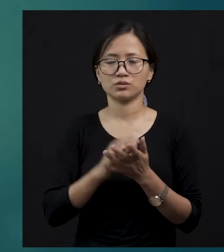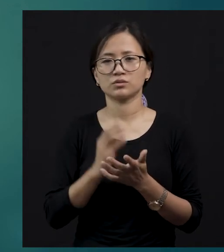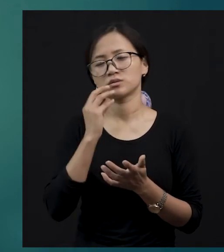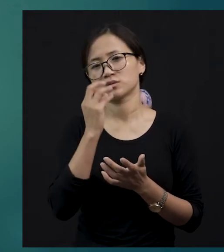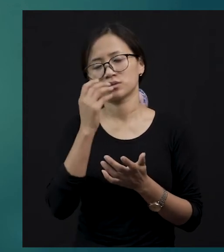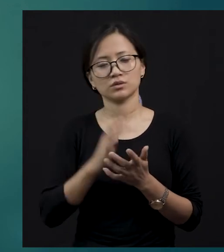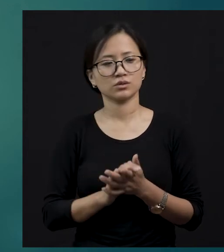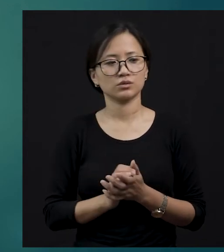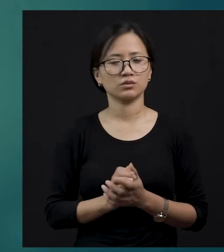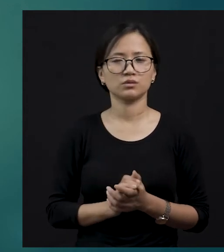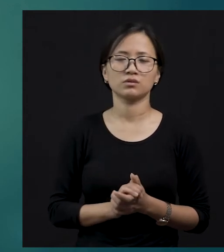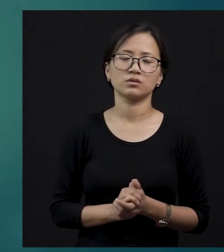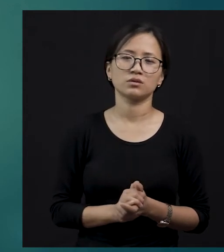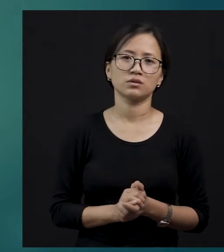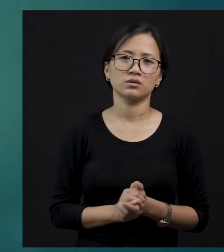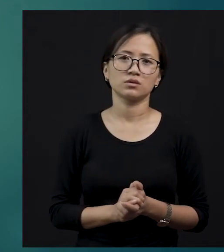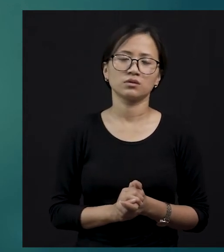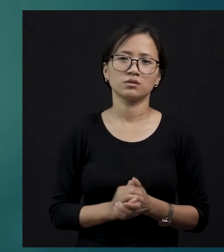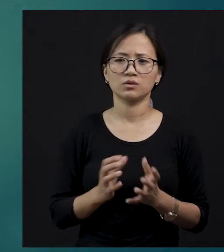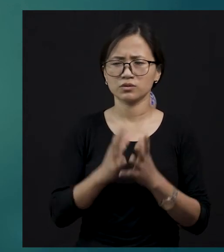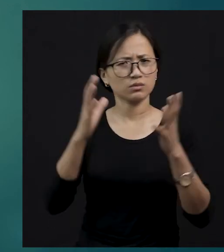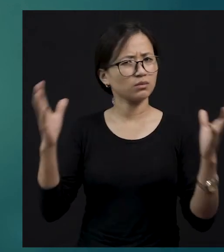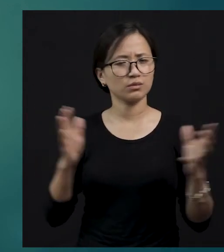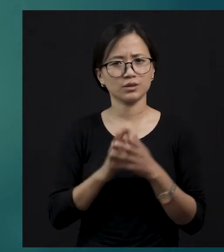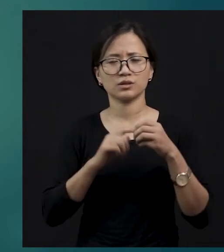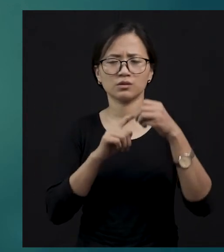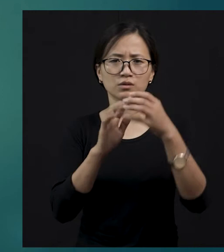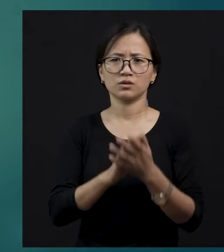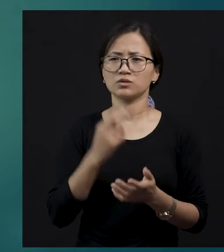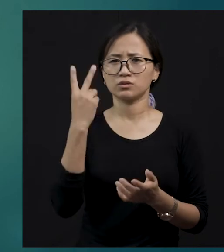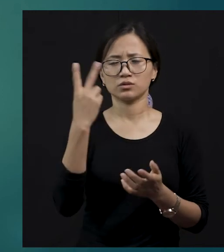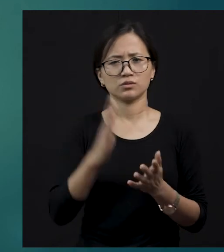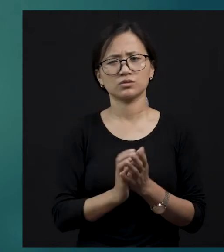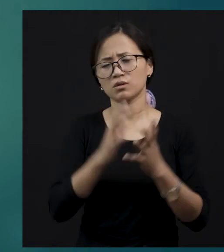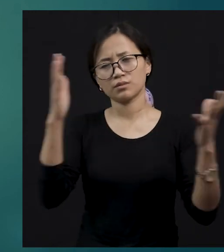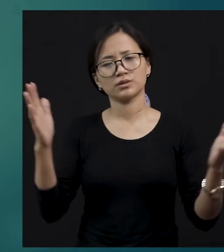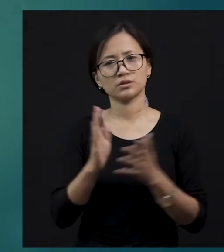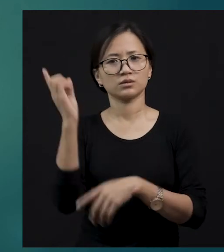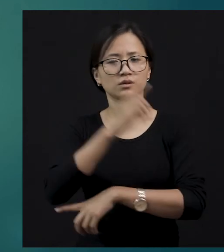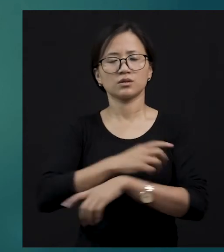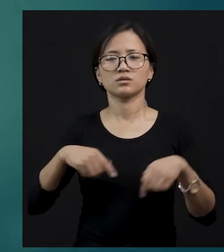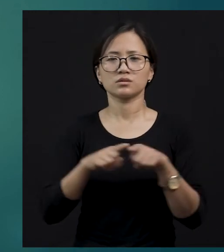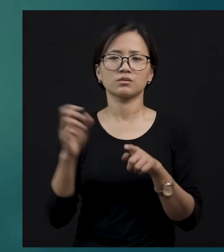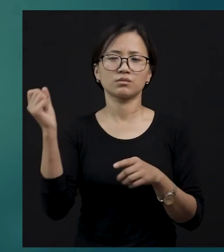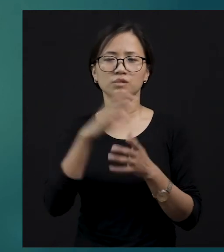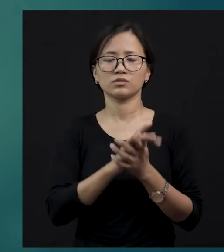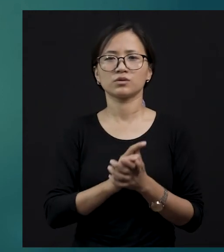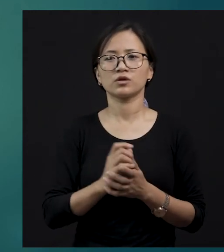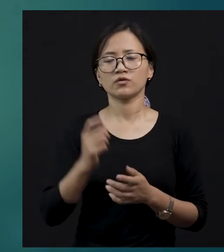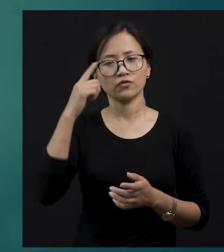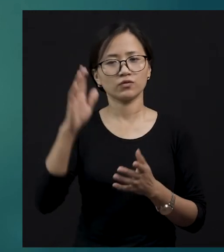how it helps, okay? Not only the hump, the camel has so many qualities. It can travel for so many days and months without food and water. That is one